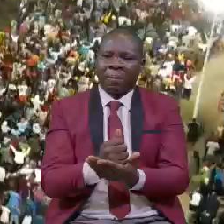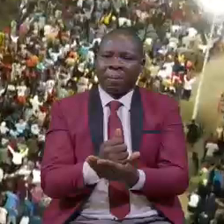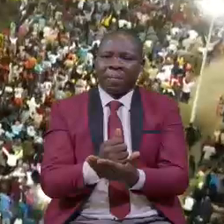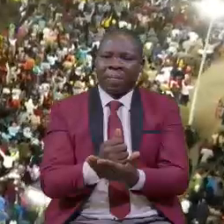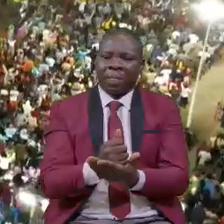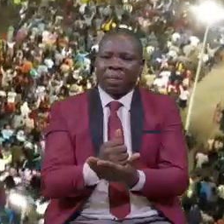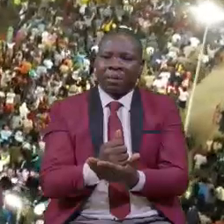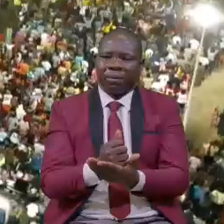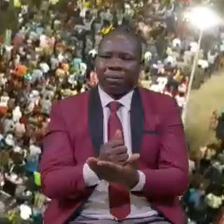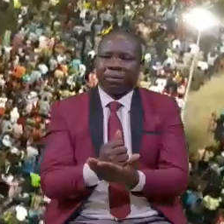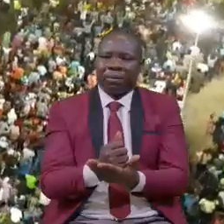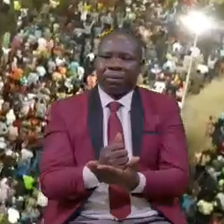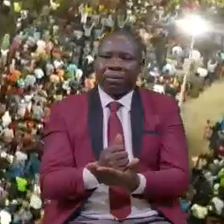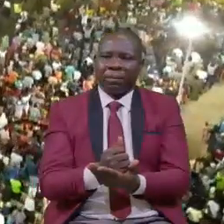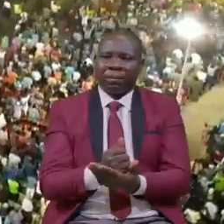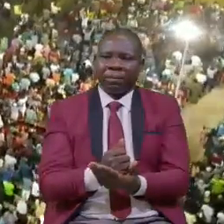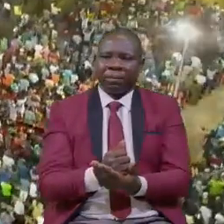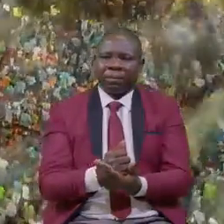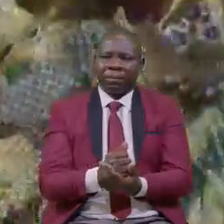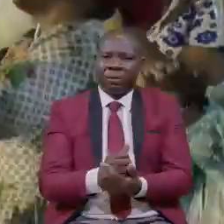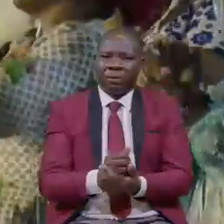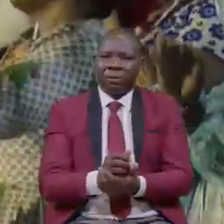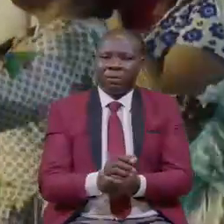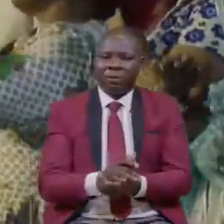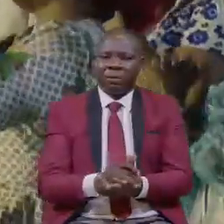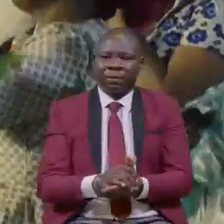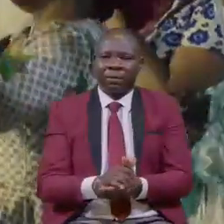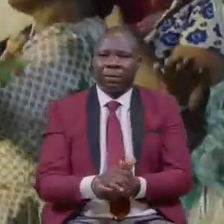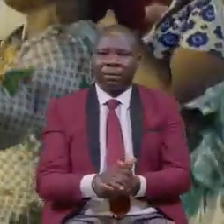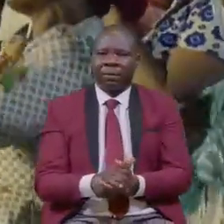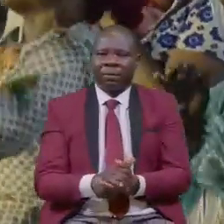Amen.